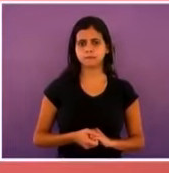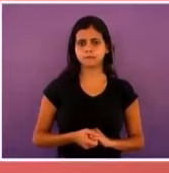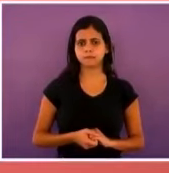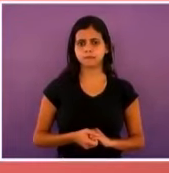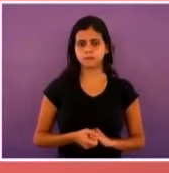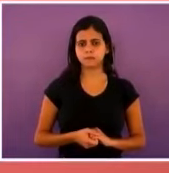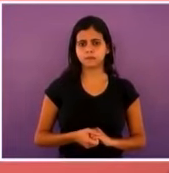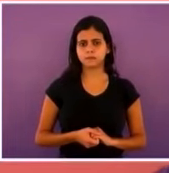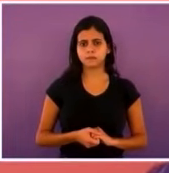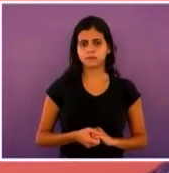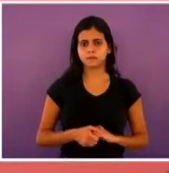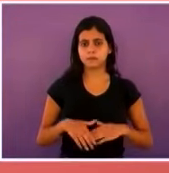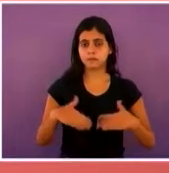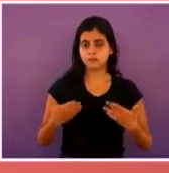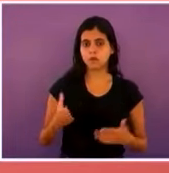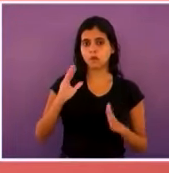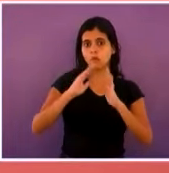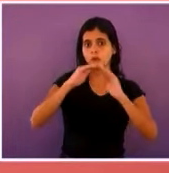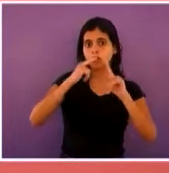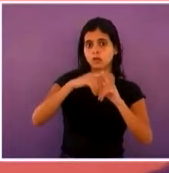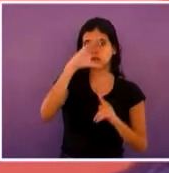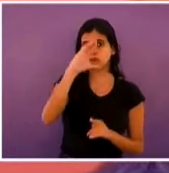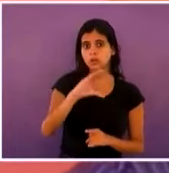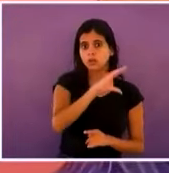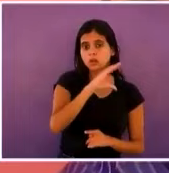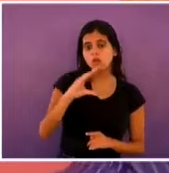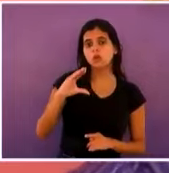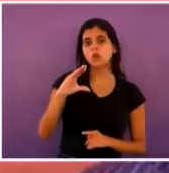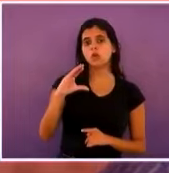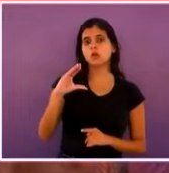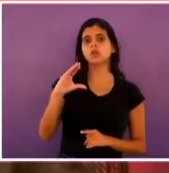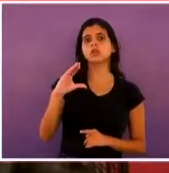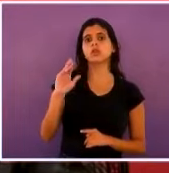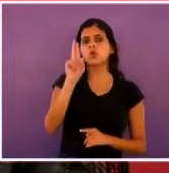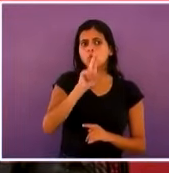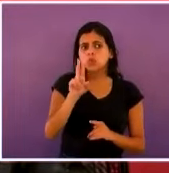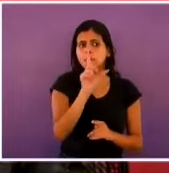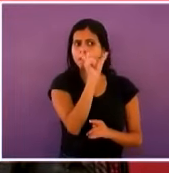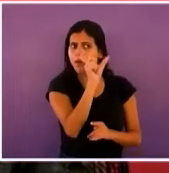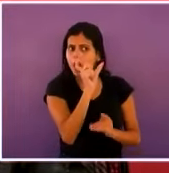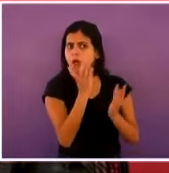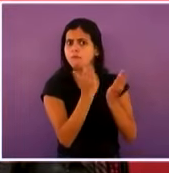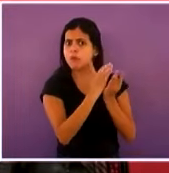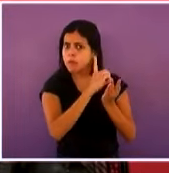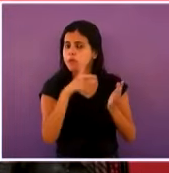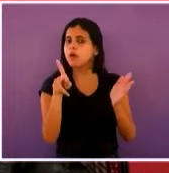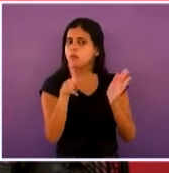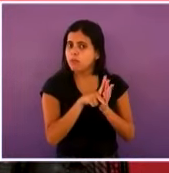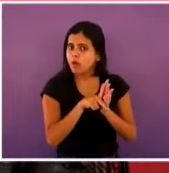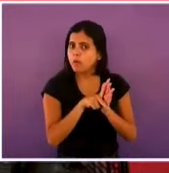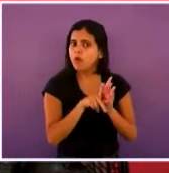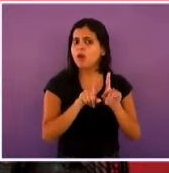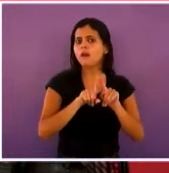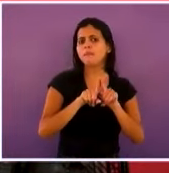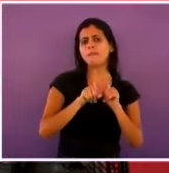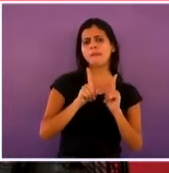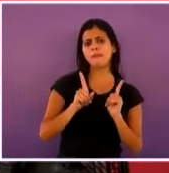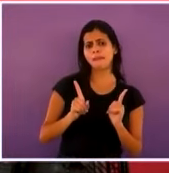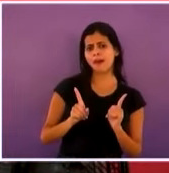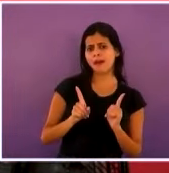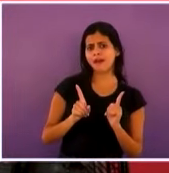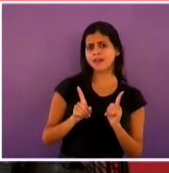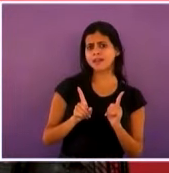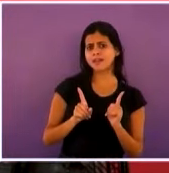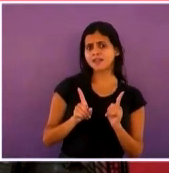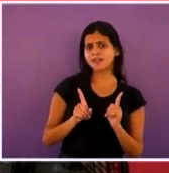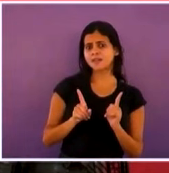words. Por isso a Igreja Católica pode usar palavras bíblicas. But without necessarily